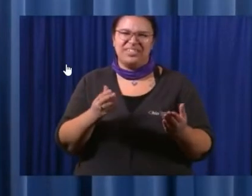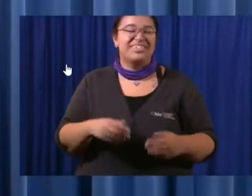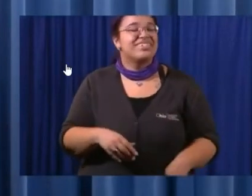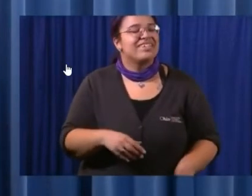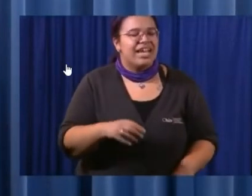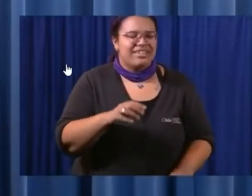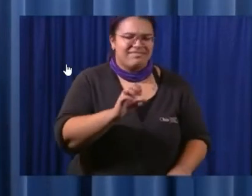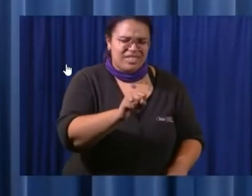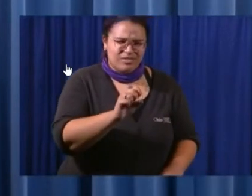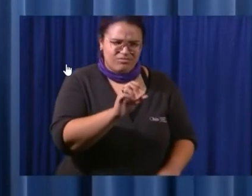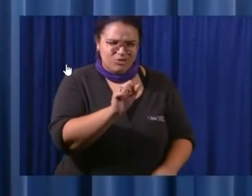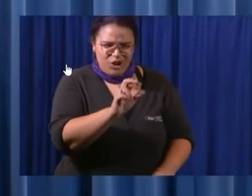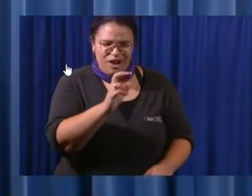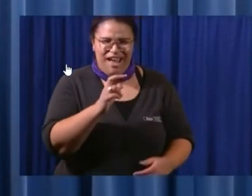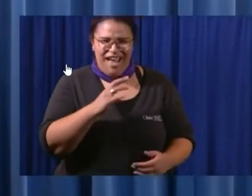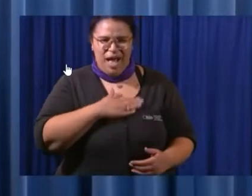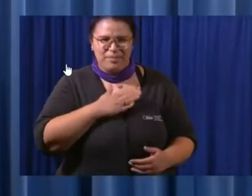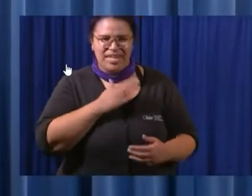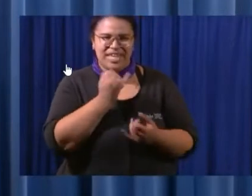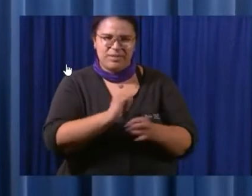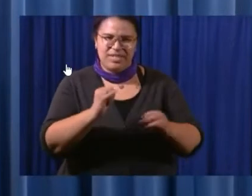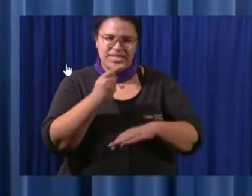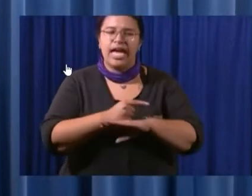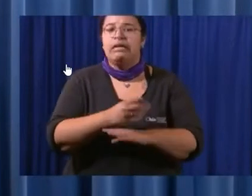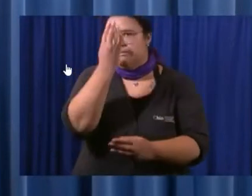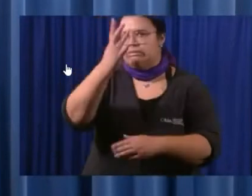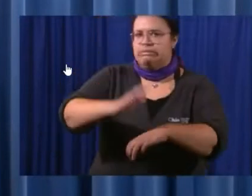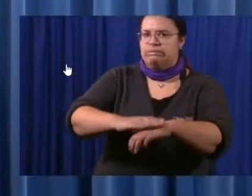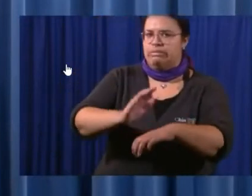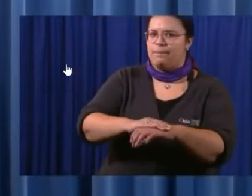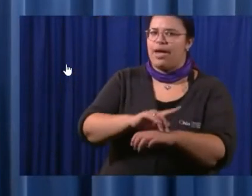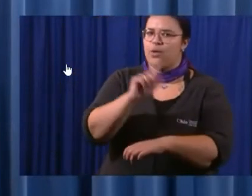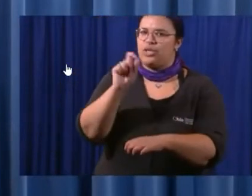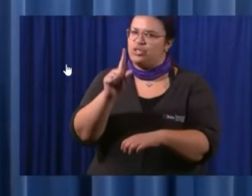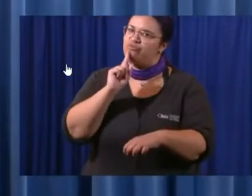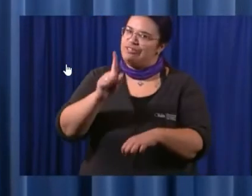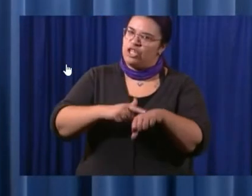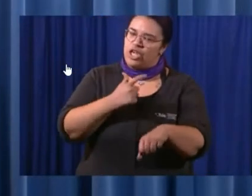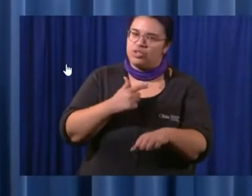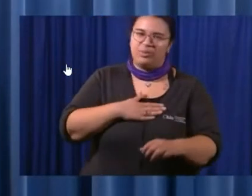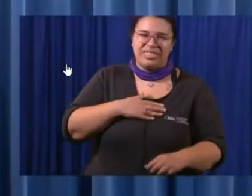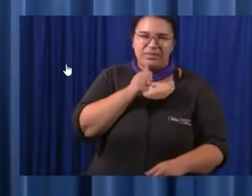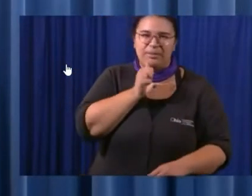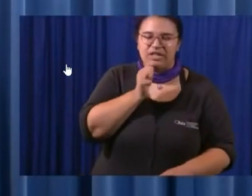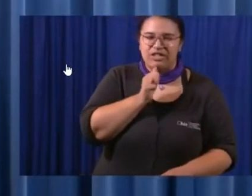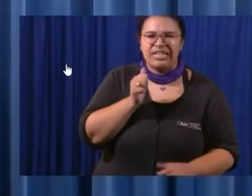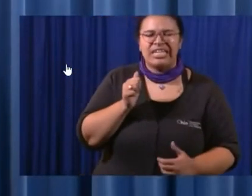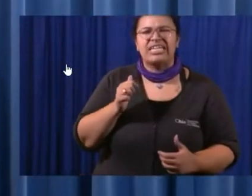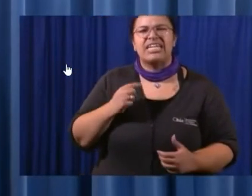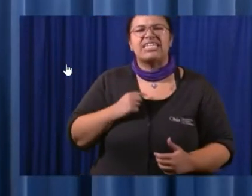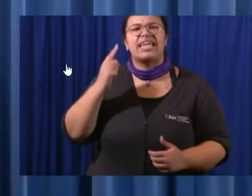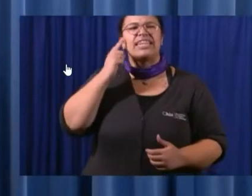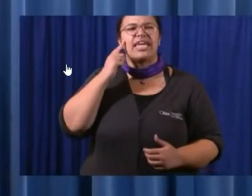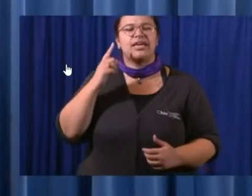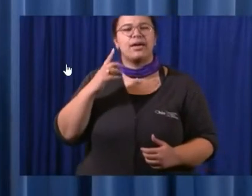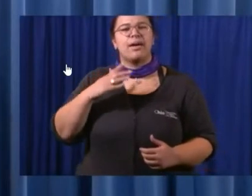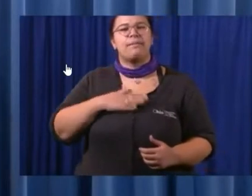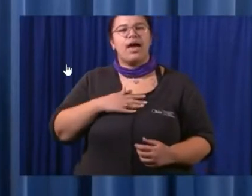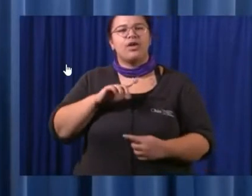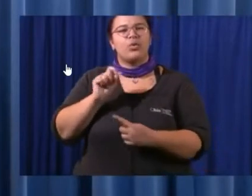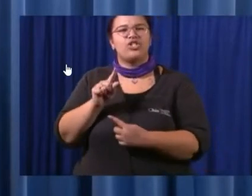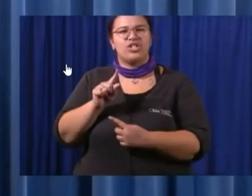you, sir. Thank you. My question's going to be very lengthy, so I hope you'll be patient because I think what I'm going to ask will deserve that context,